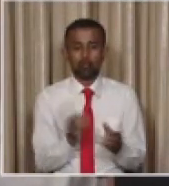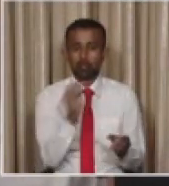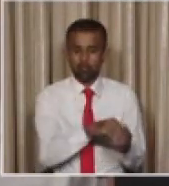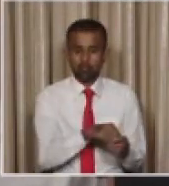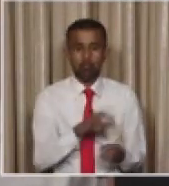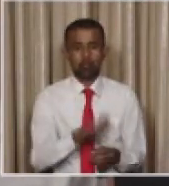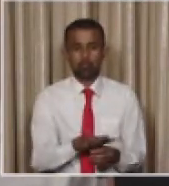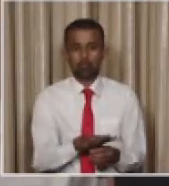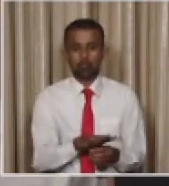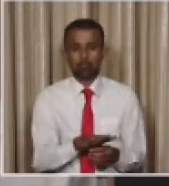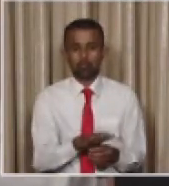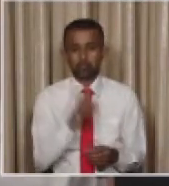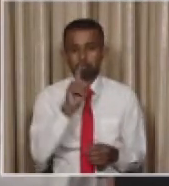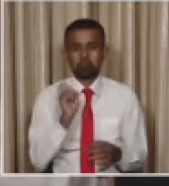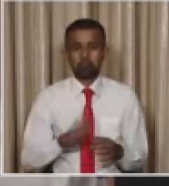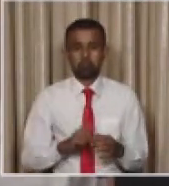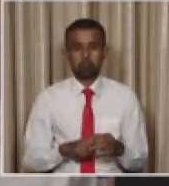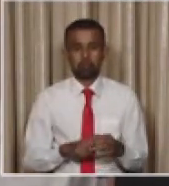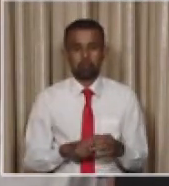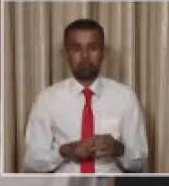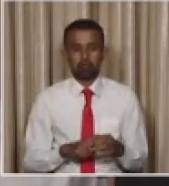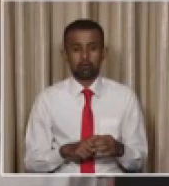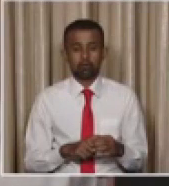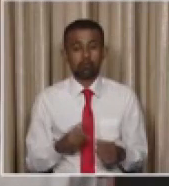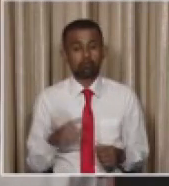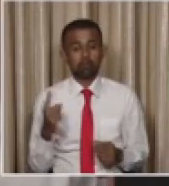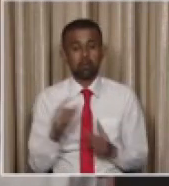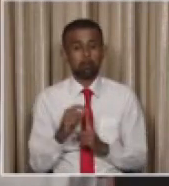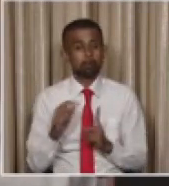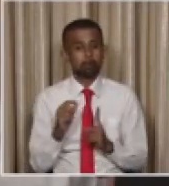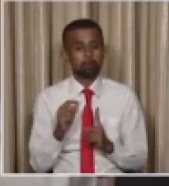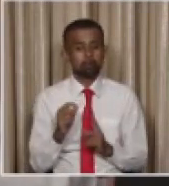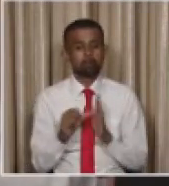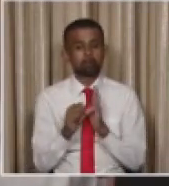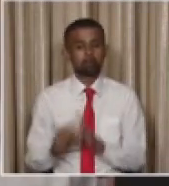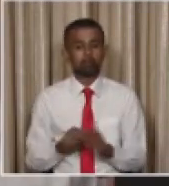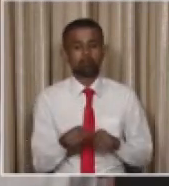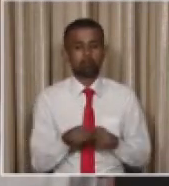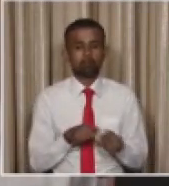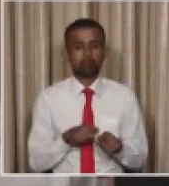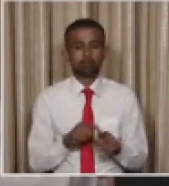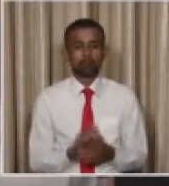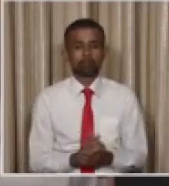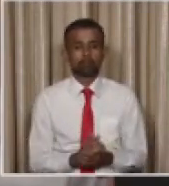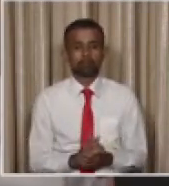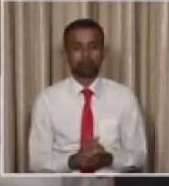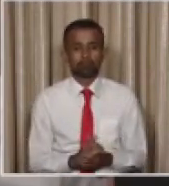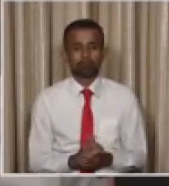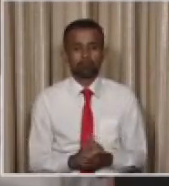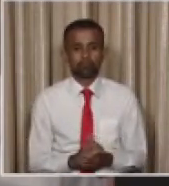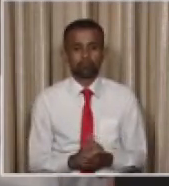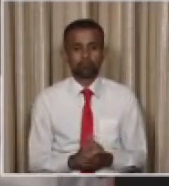Buddhists in the Constitution. So we cannot accept it, and this House then has to assert its own rights. Secondly,